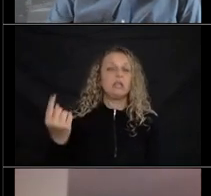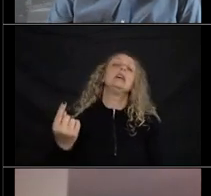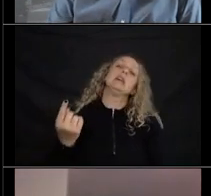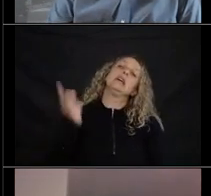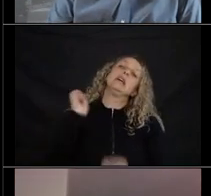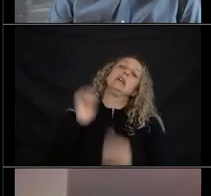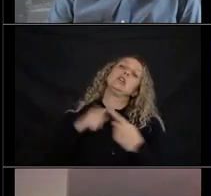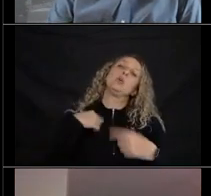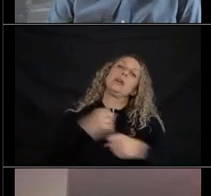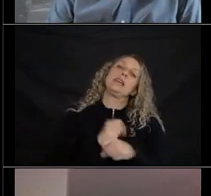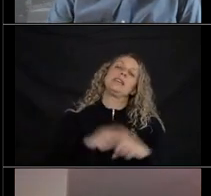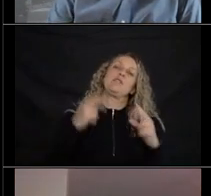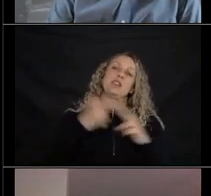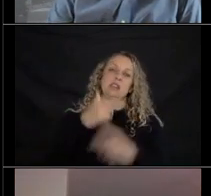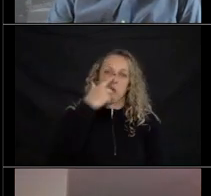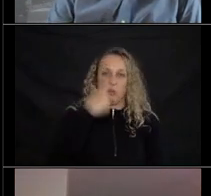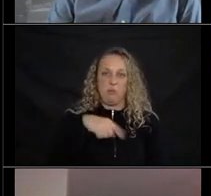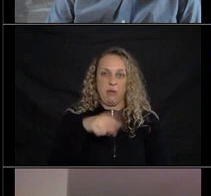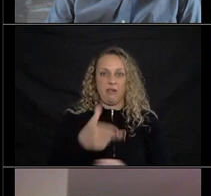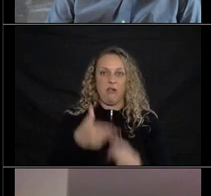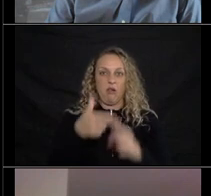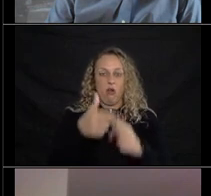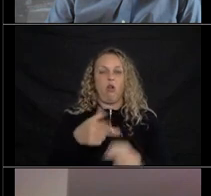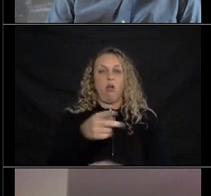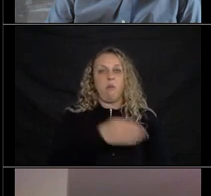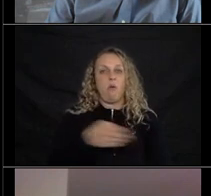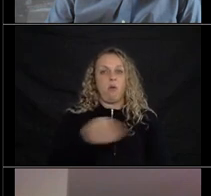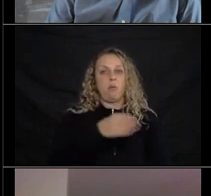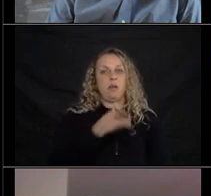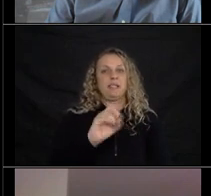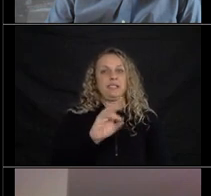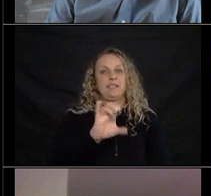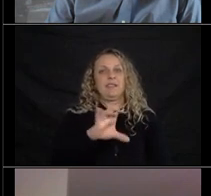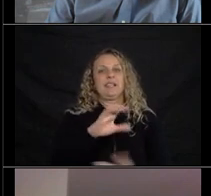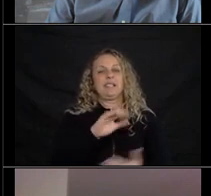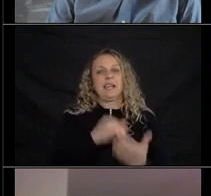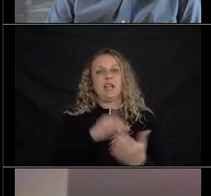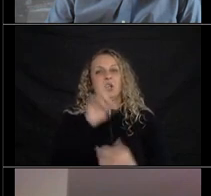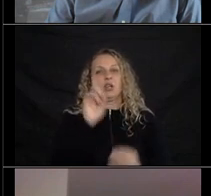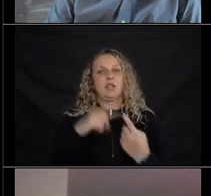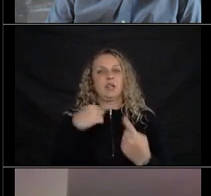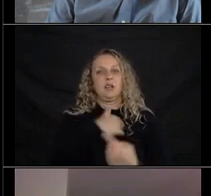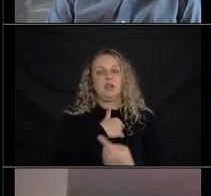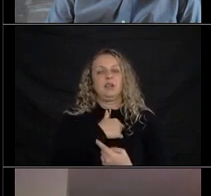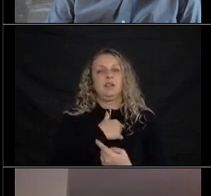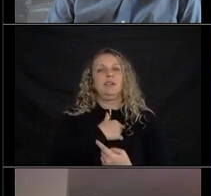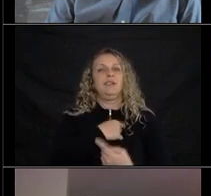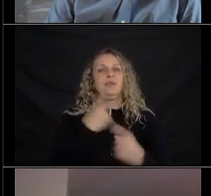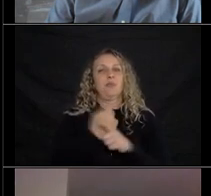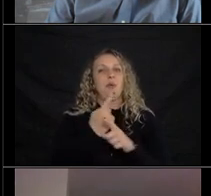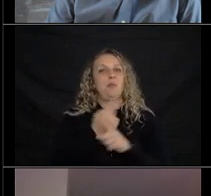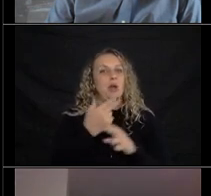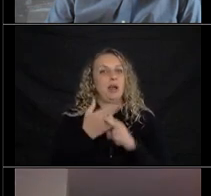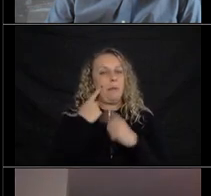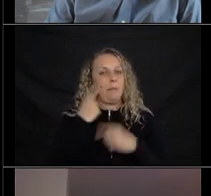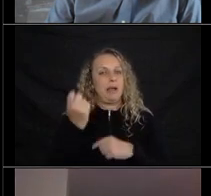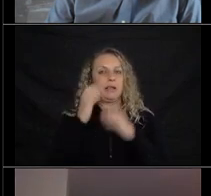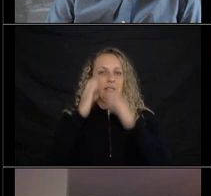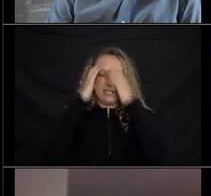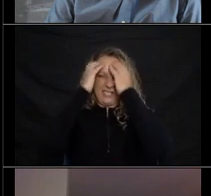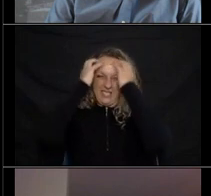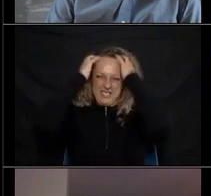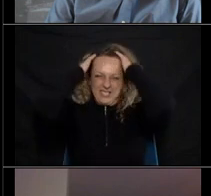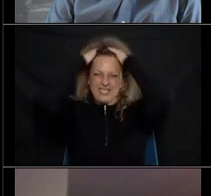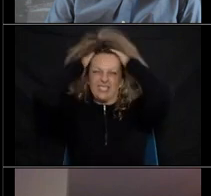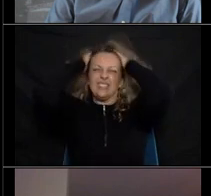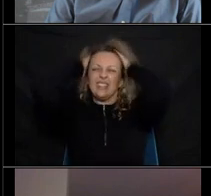until we get a different name, do you mind recalling it the Boynton Beach Civic Center until we get a proper name for it? Because cultural center